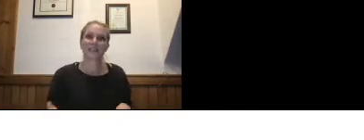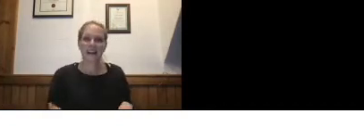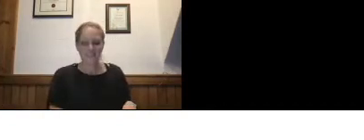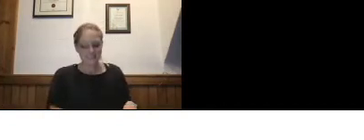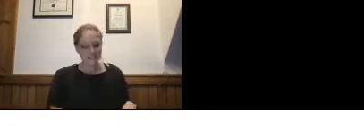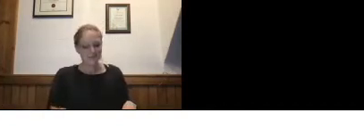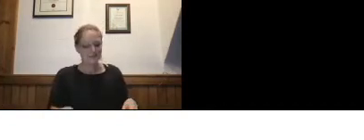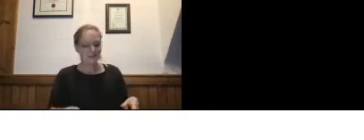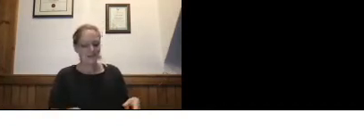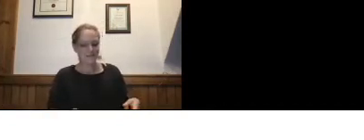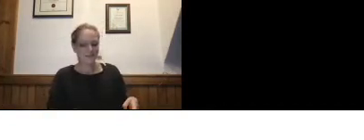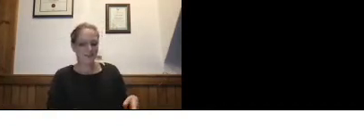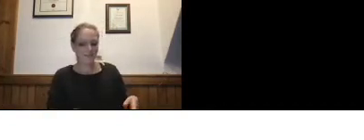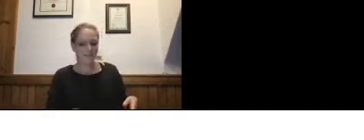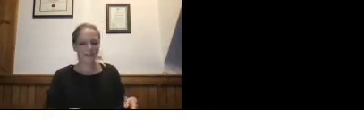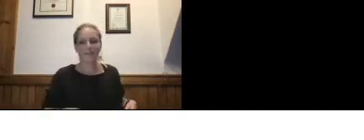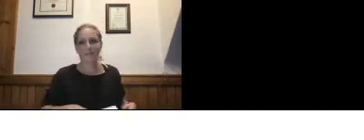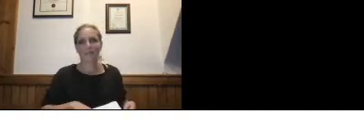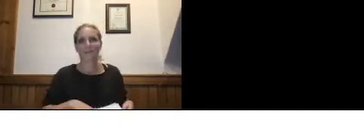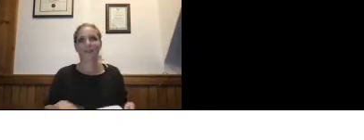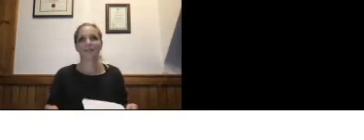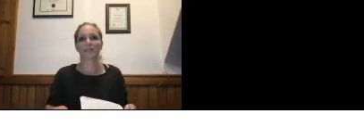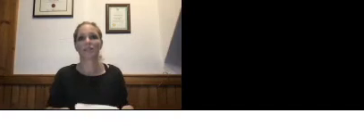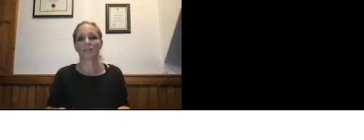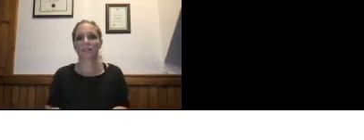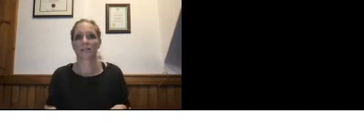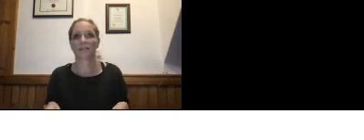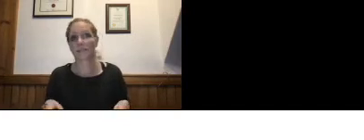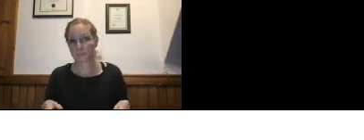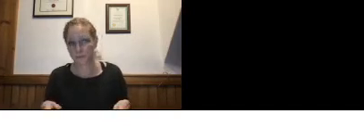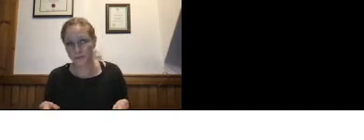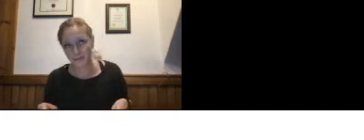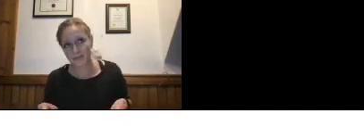So now let's talk about how we get from the Huntington gene